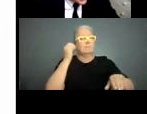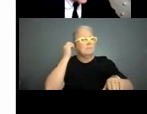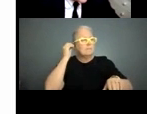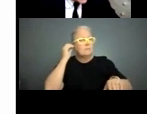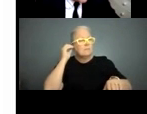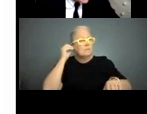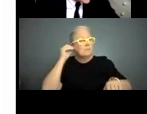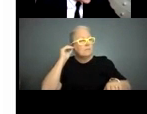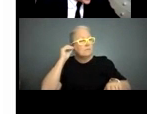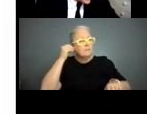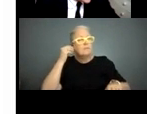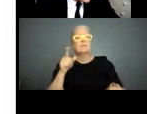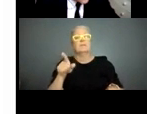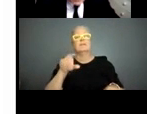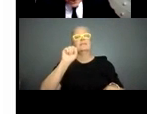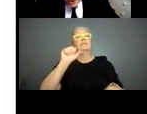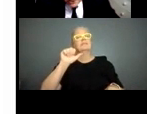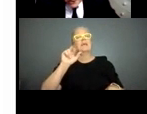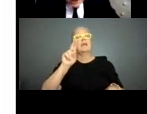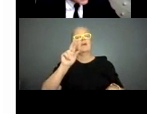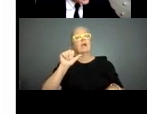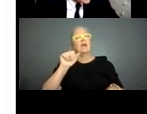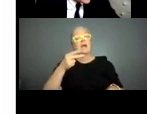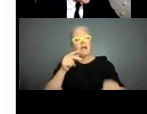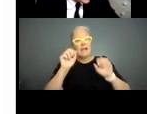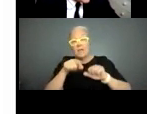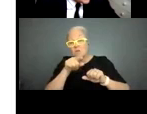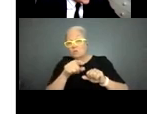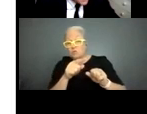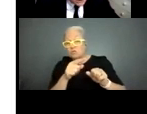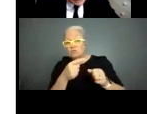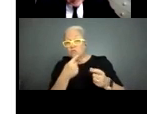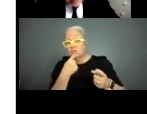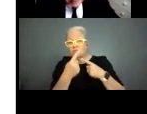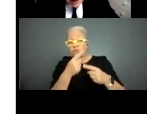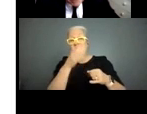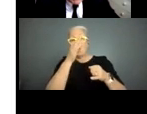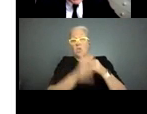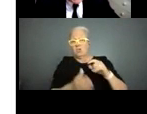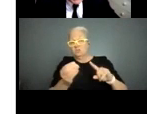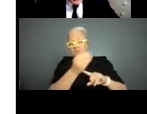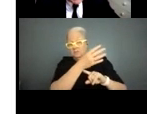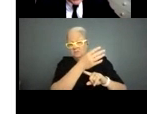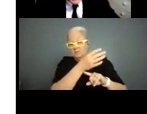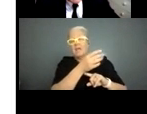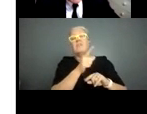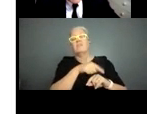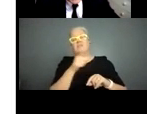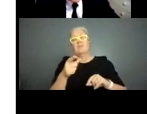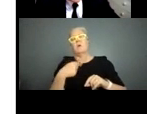ask Sarah to say this last word on this, and then I will come in with the last